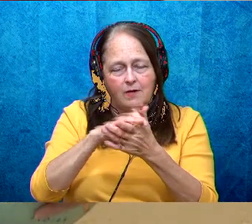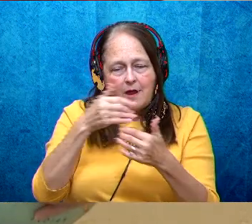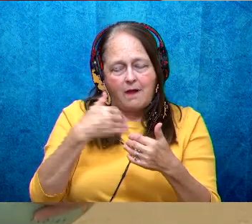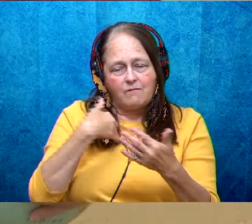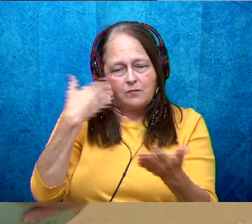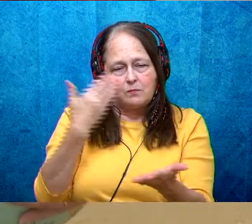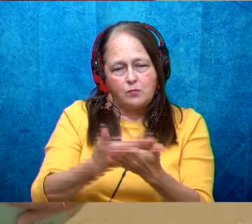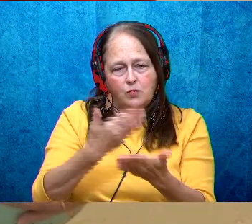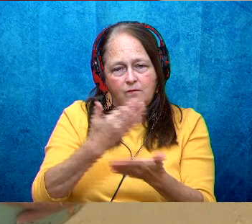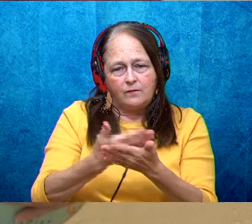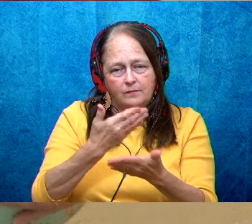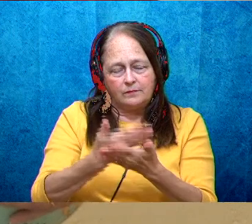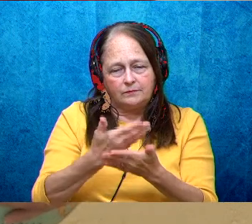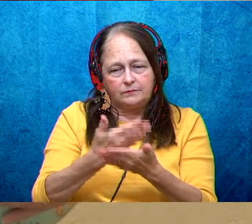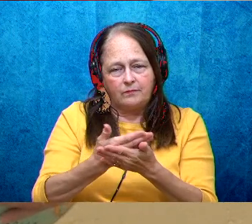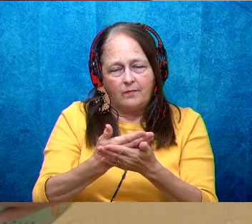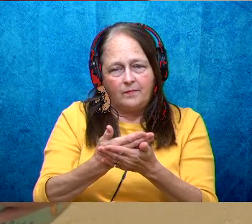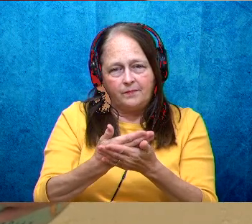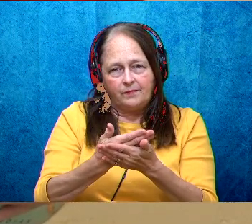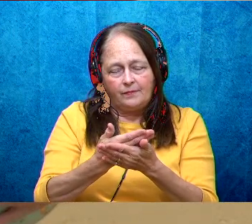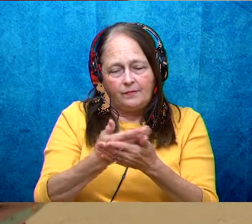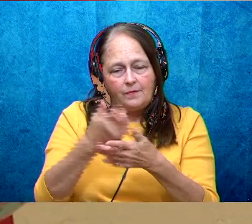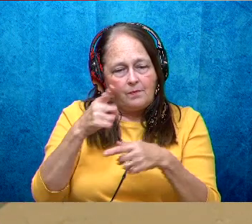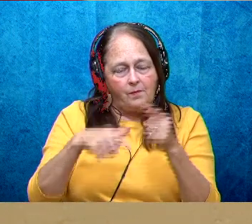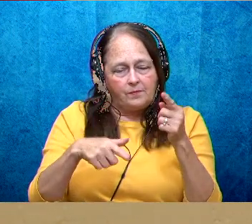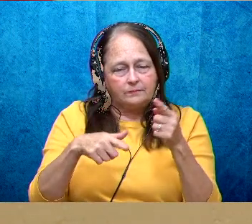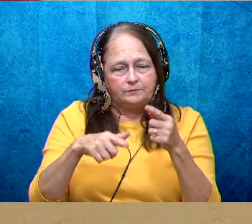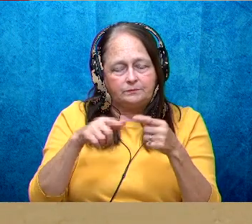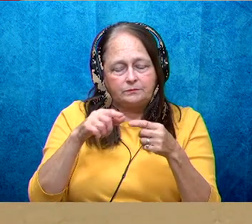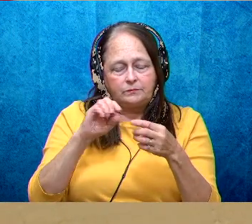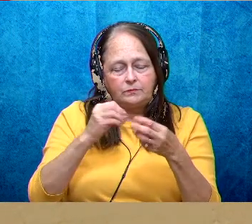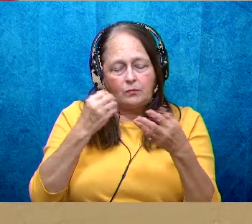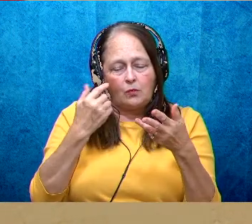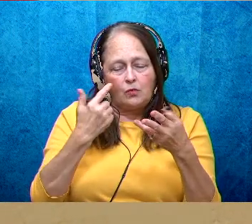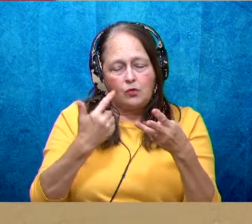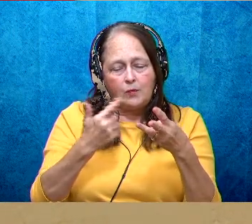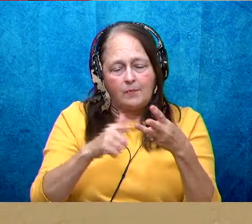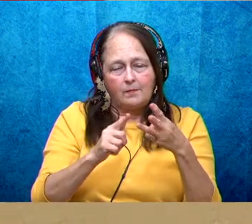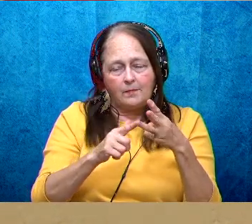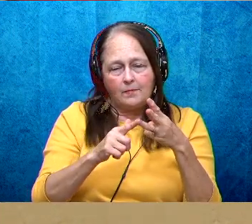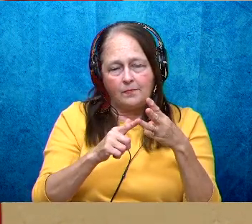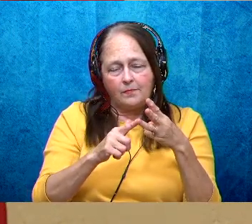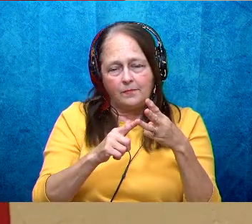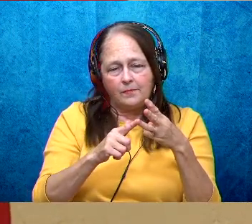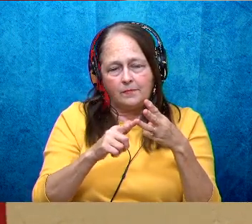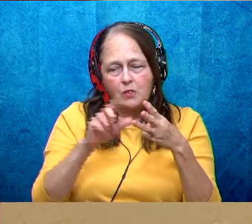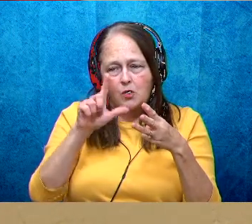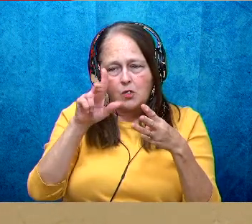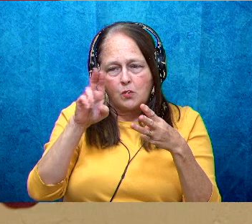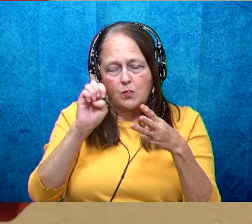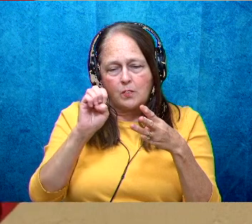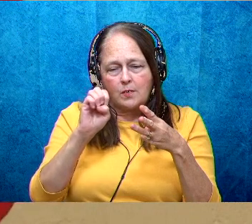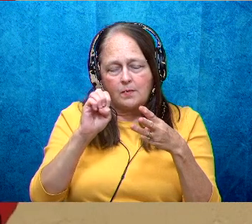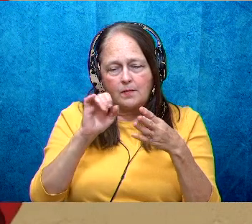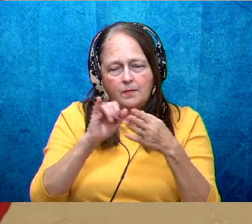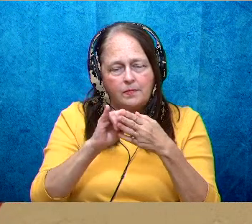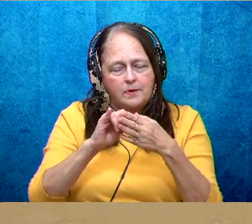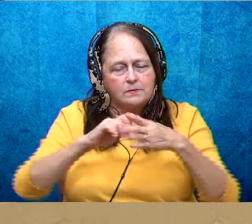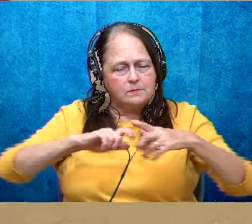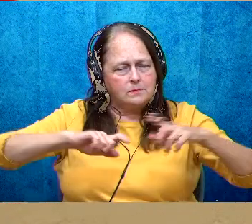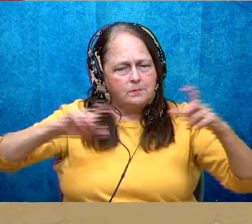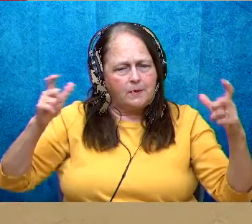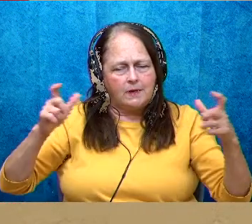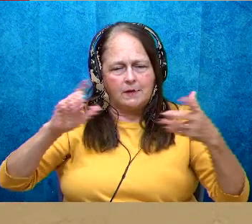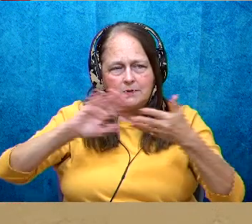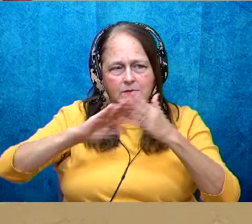evidence. All right, for those who haven't guessed it yet, let's go to clue number 3. Clue number 3 says that this is a major city